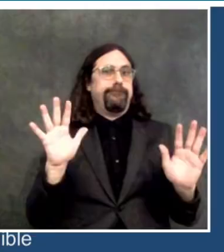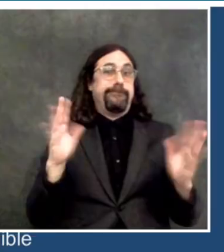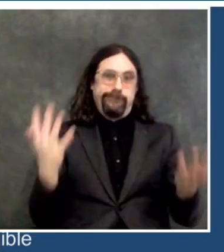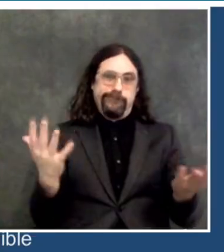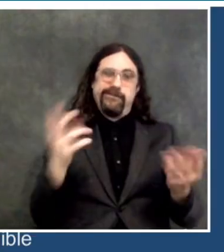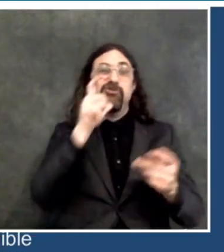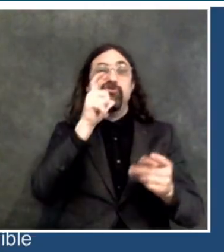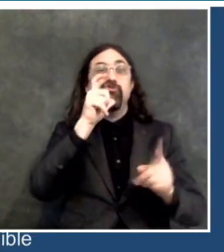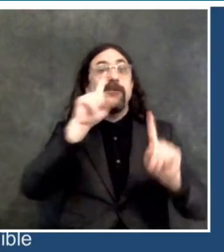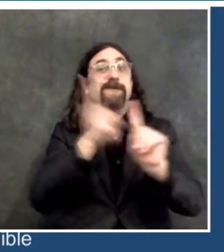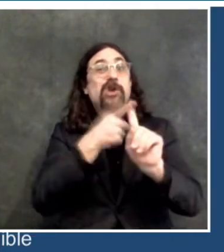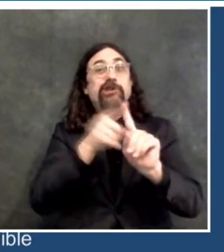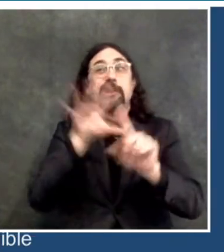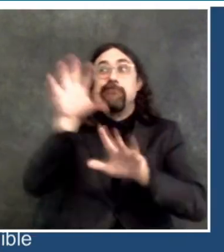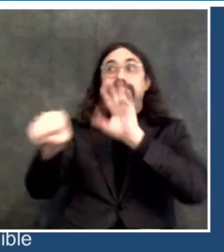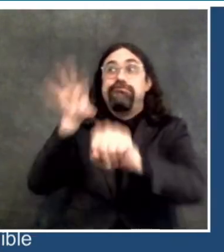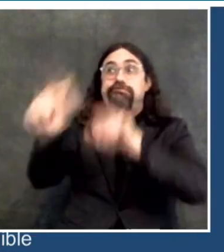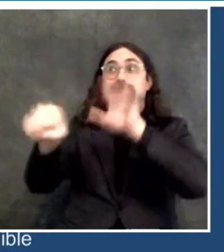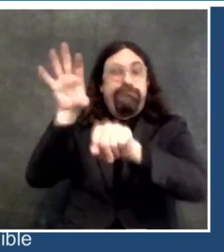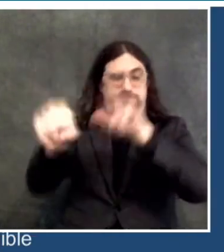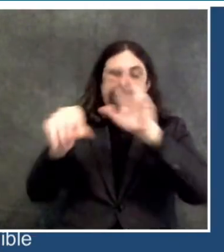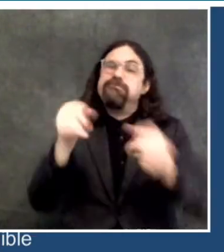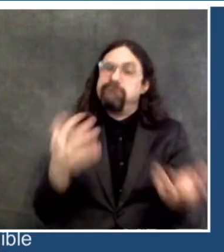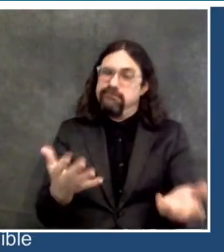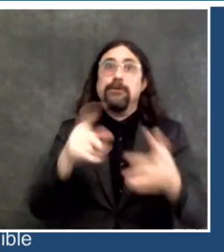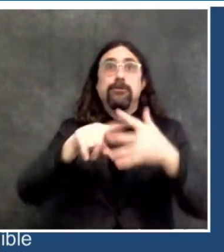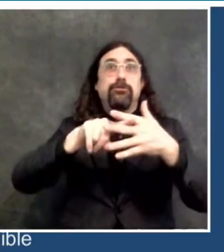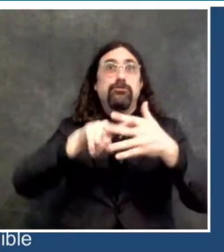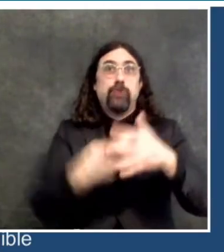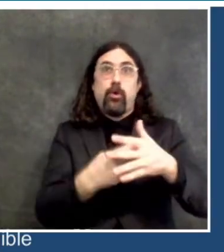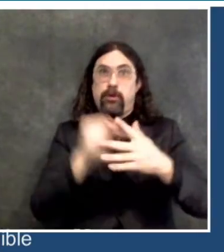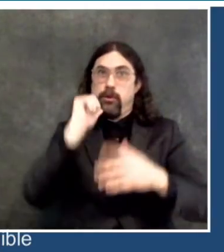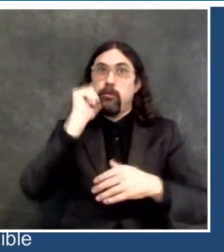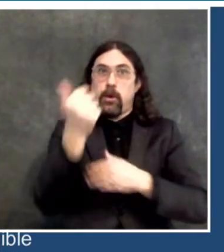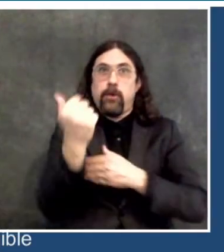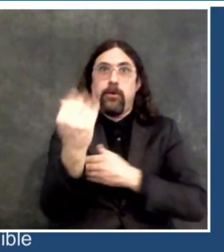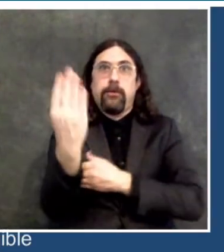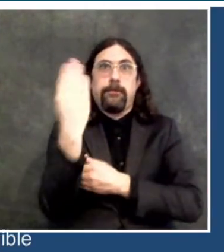SBA.gov, SBA.gov. And these are